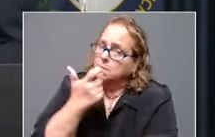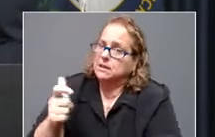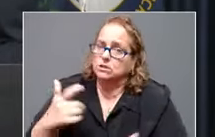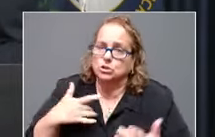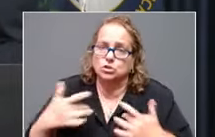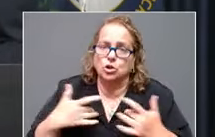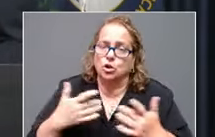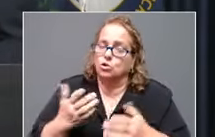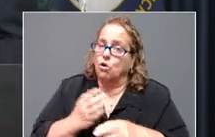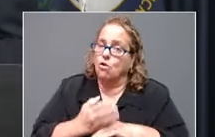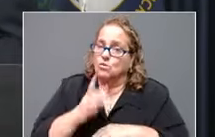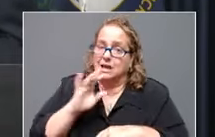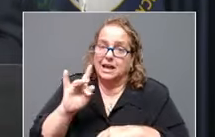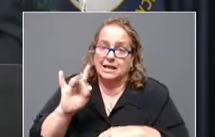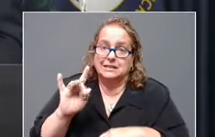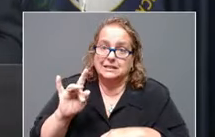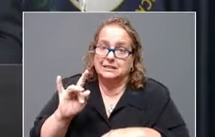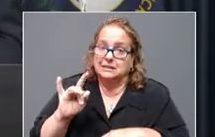18,